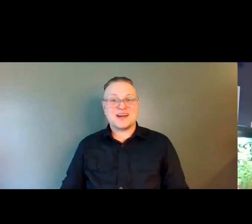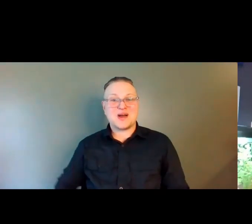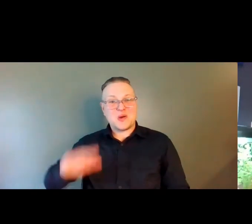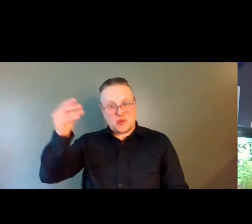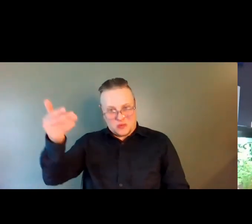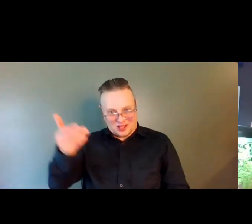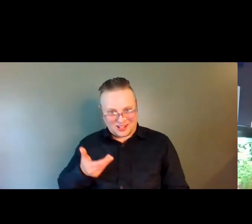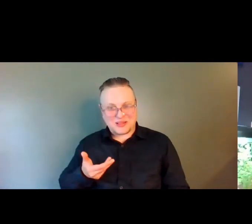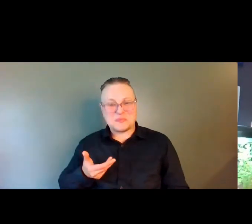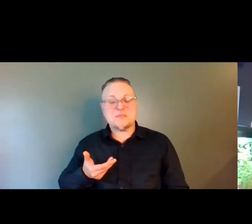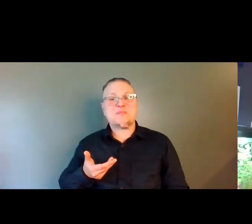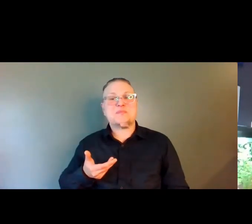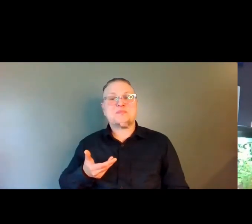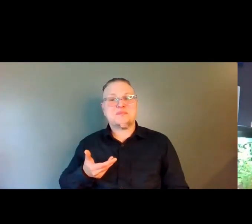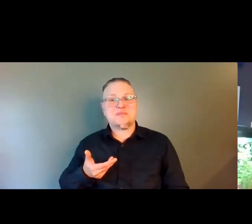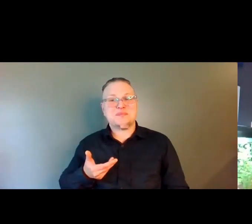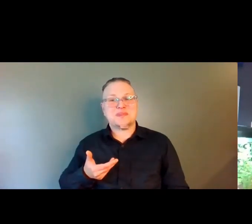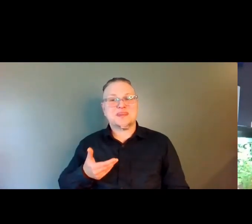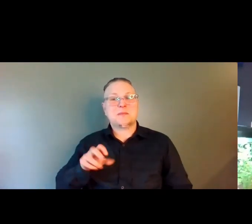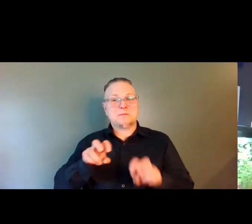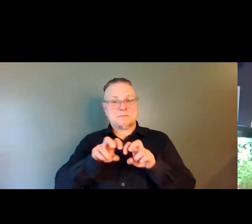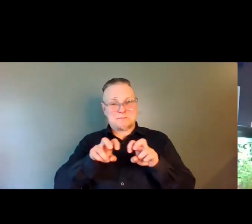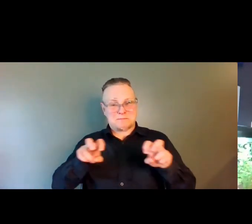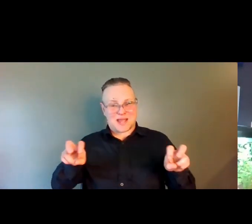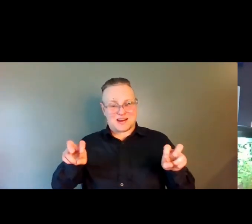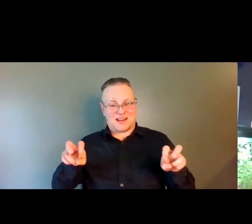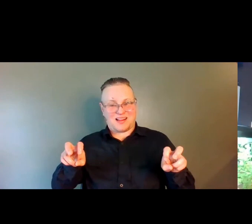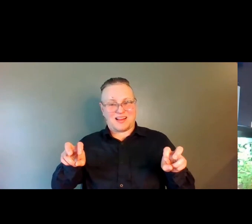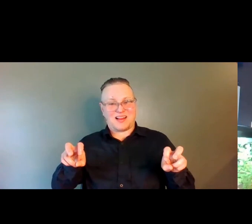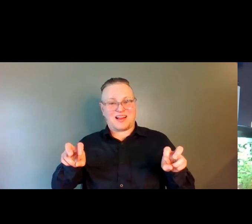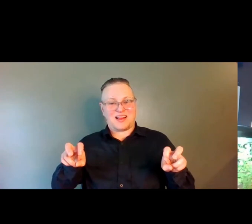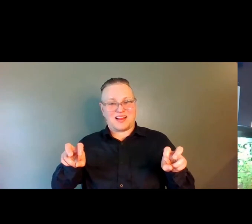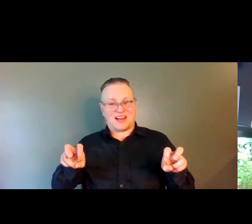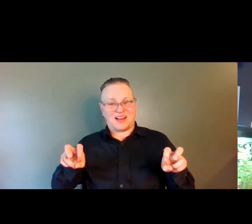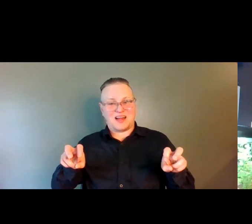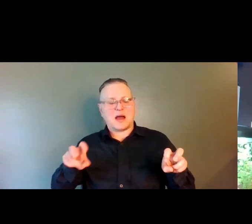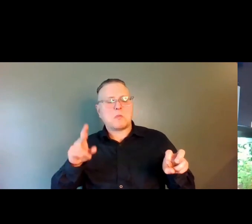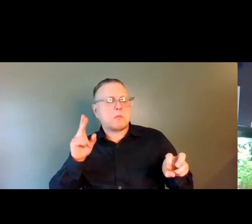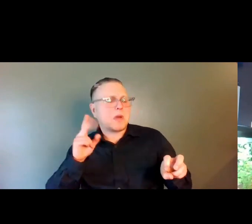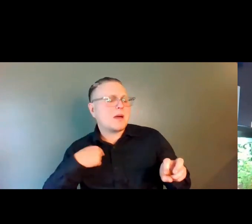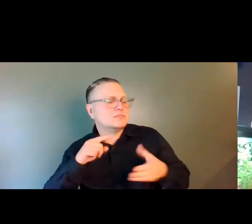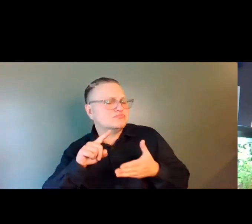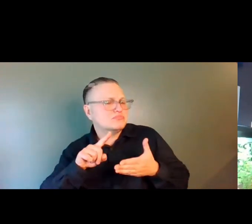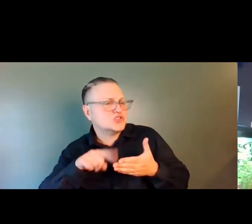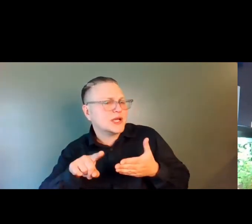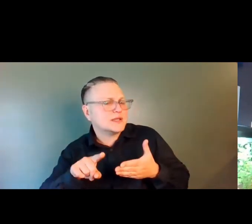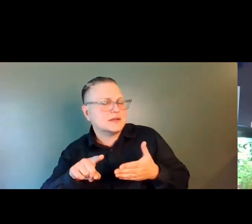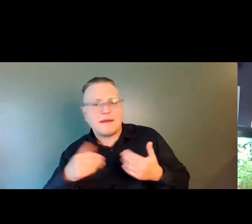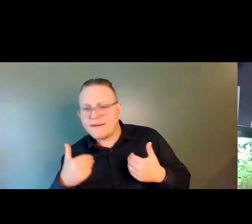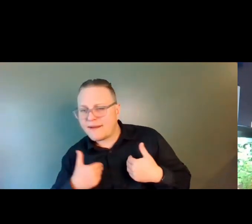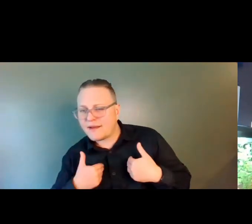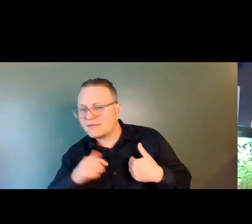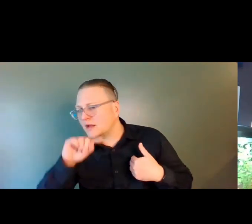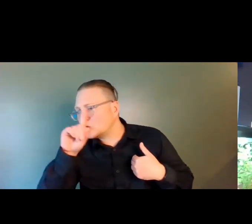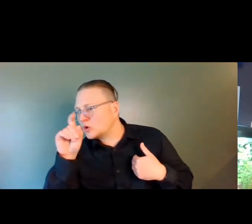Welcome to our panel, and I just want to see if there are any questions